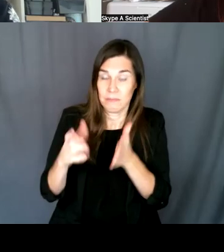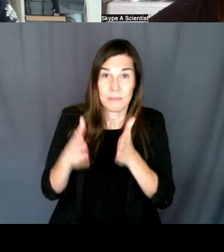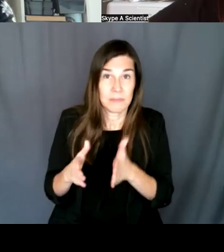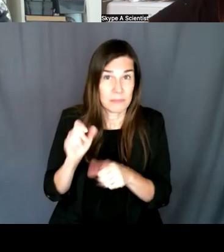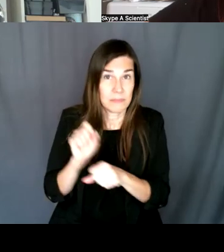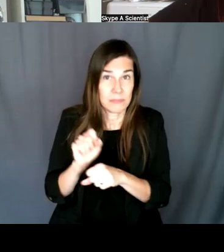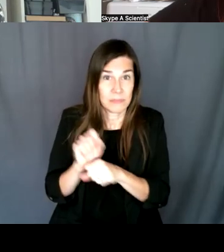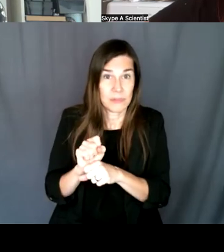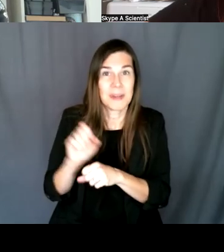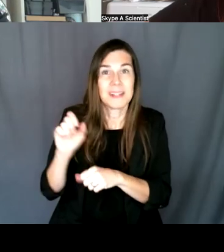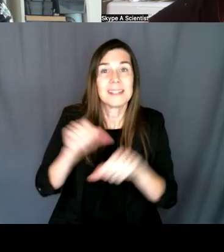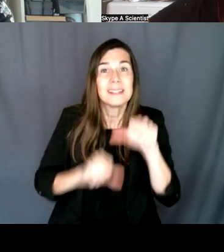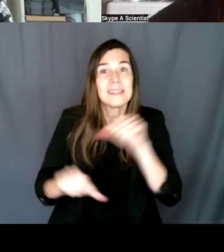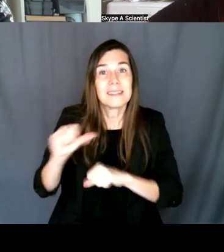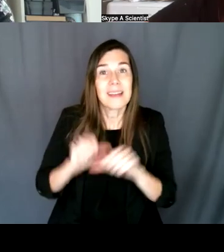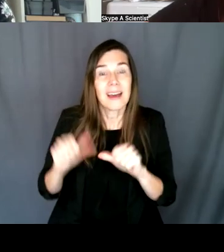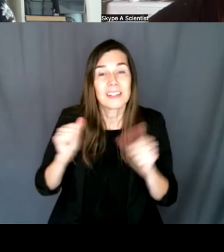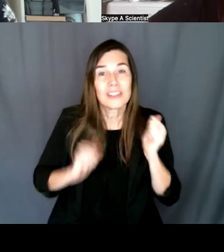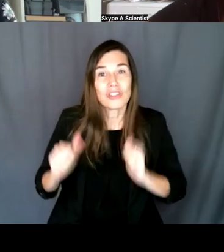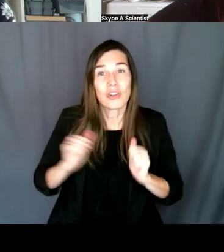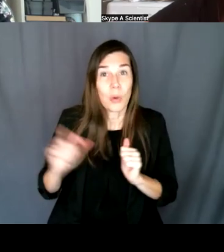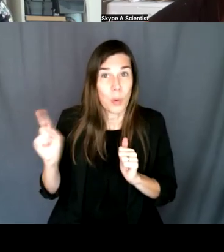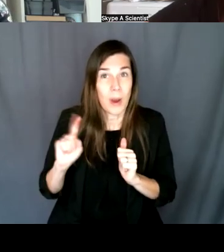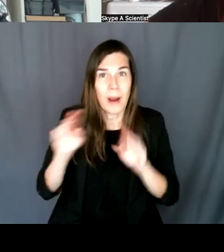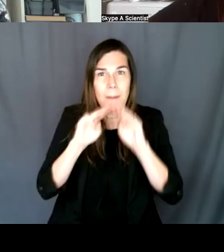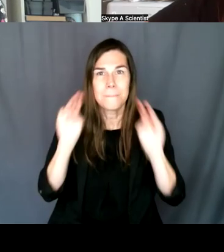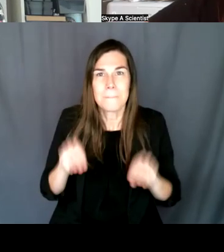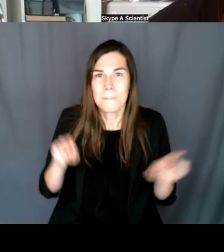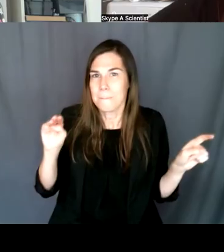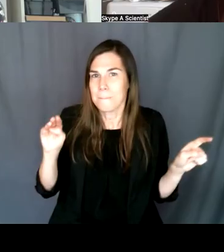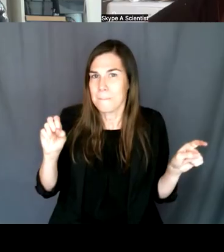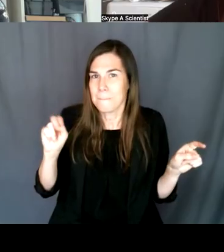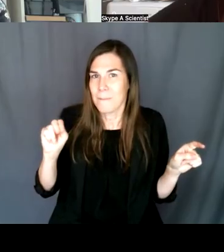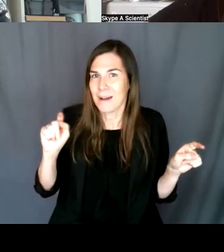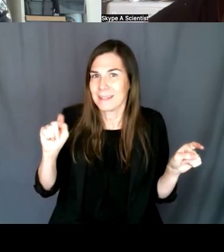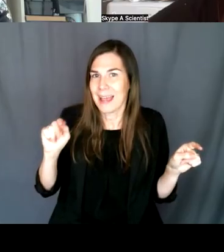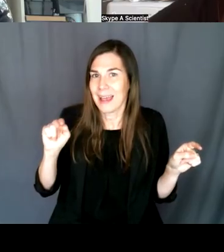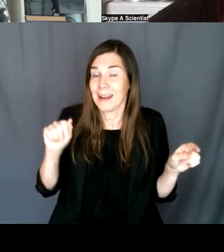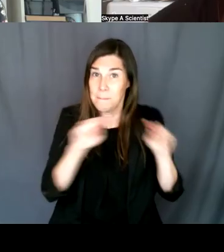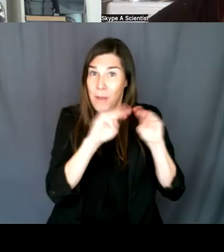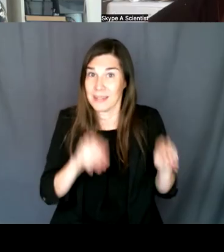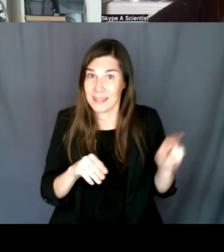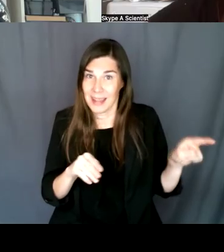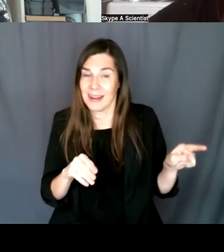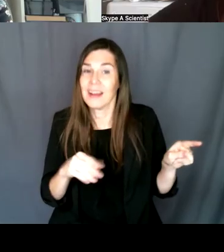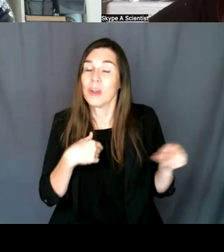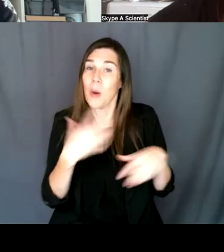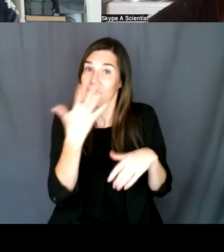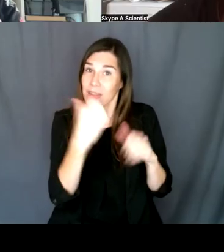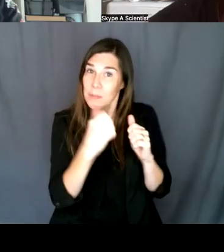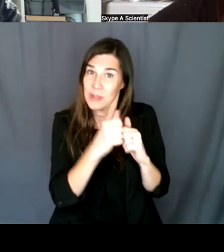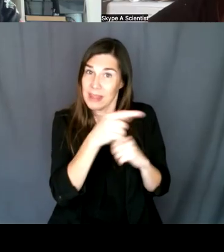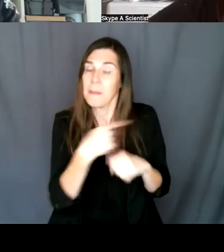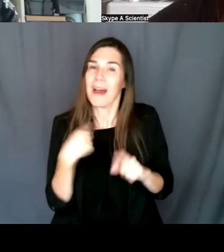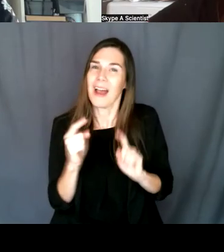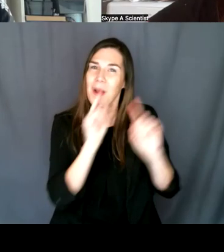the SciShow studio is located in Montana. So when I go film videos with them, I get to go to Montana. Sometimes I